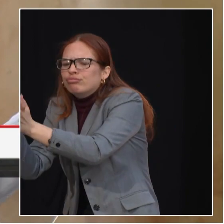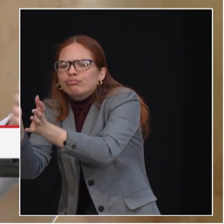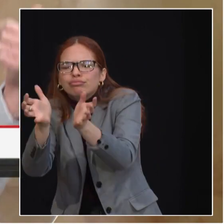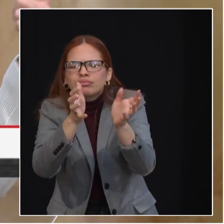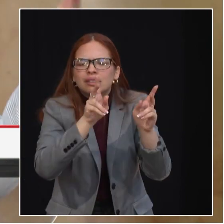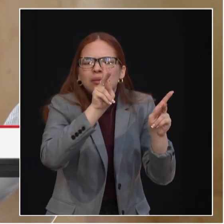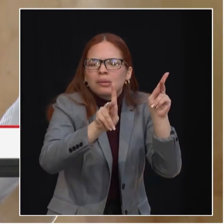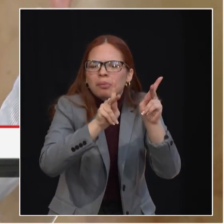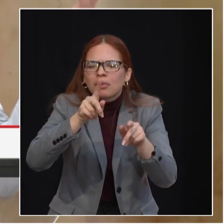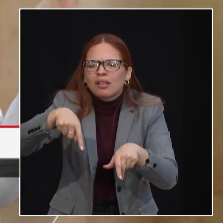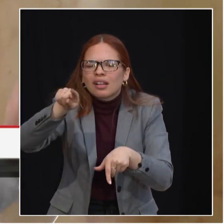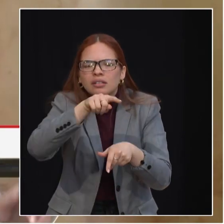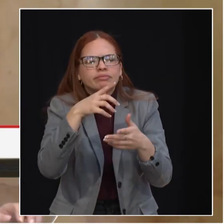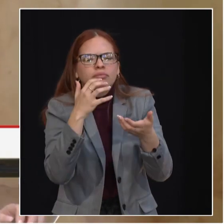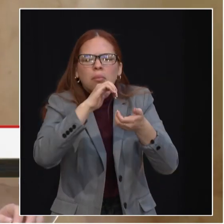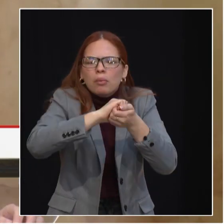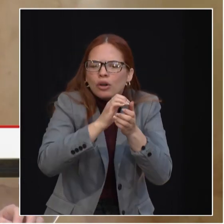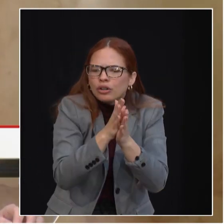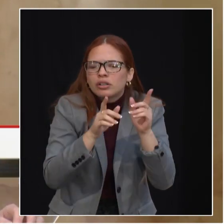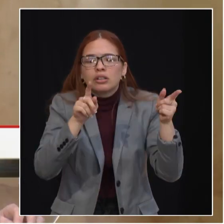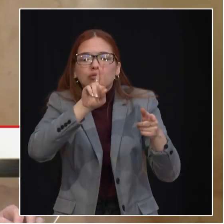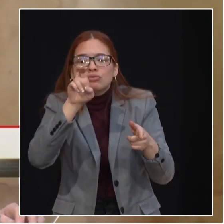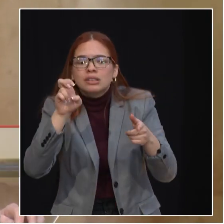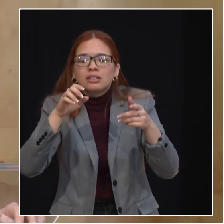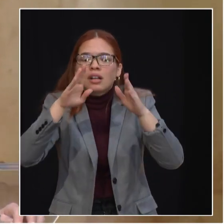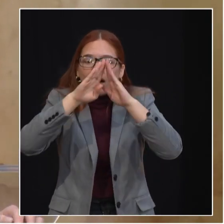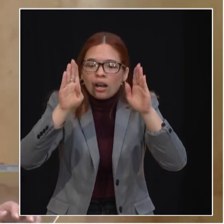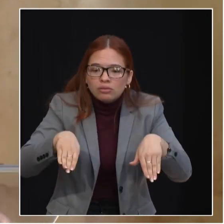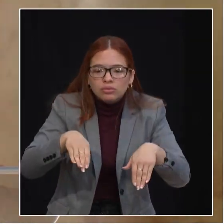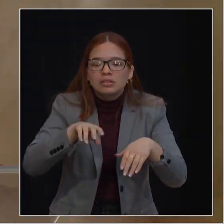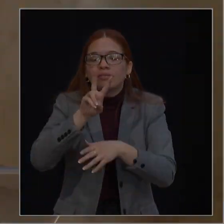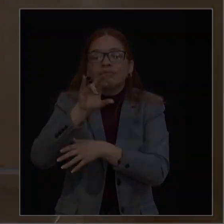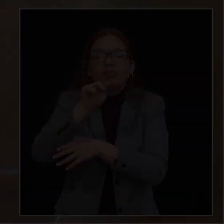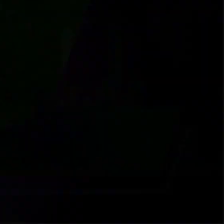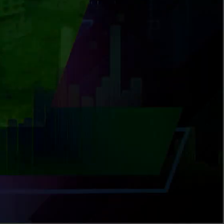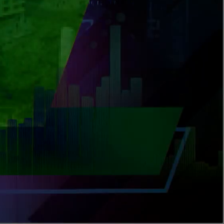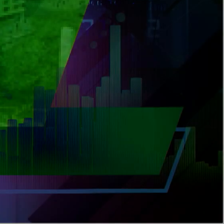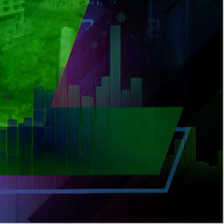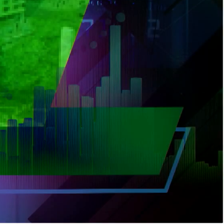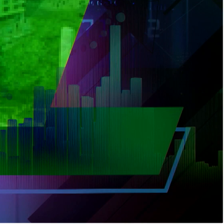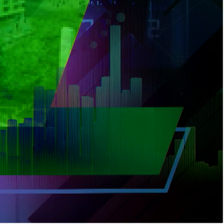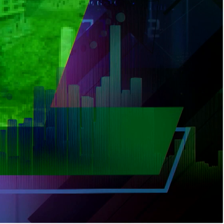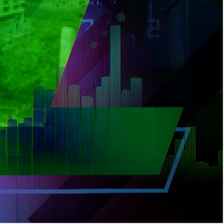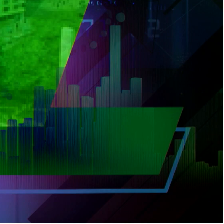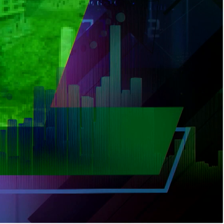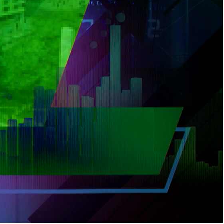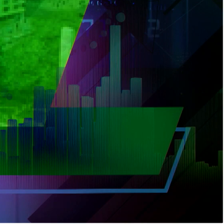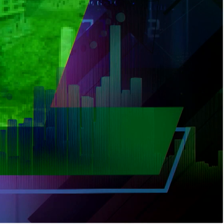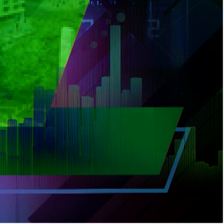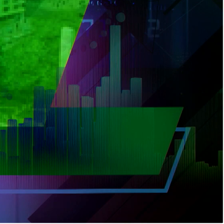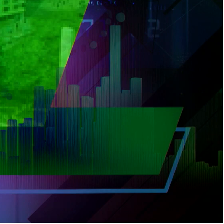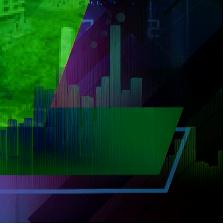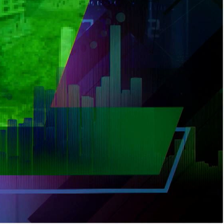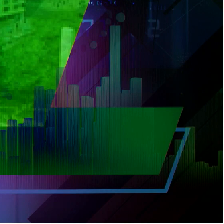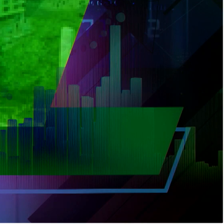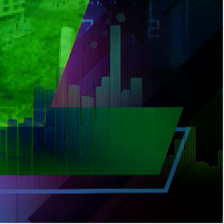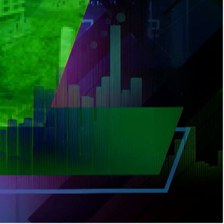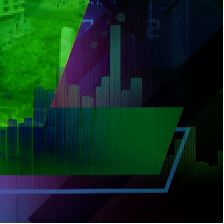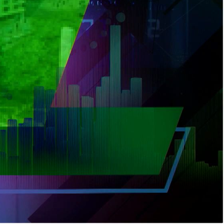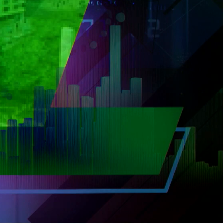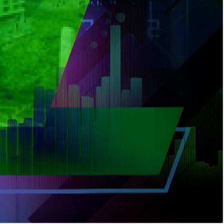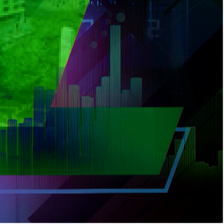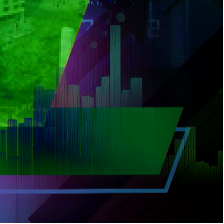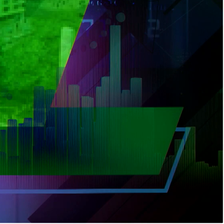about real estate, housing, and the Vitality Fund. See you soon. All right, I am going to call our panel